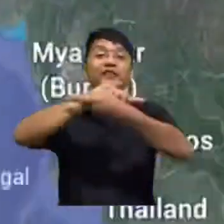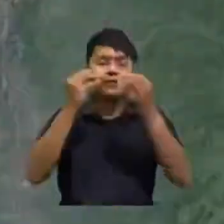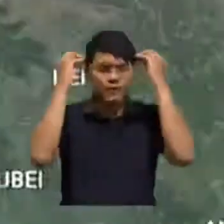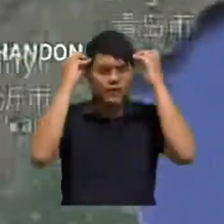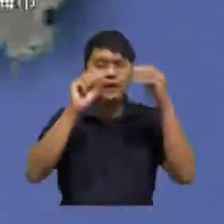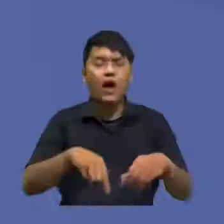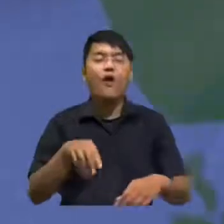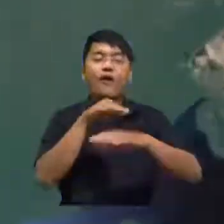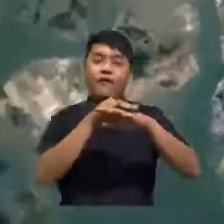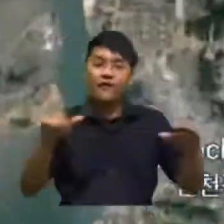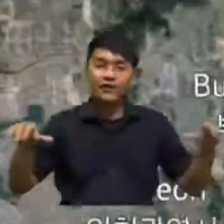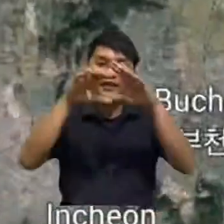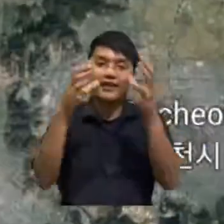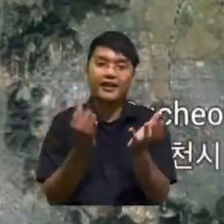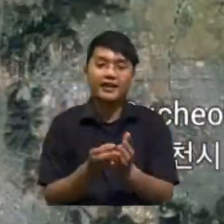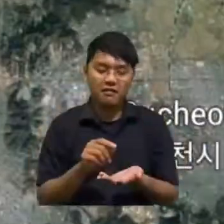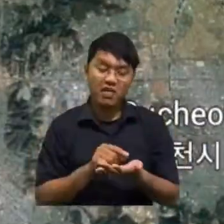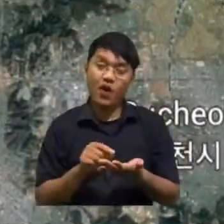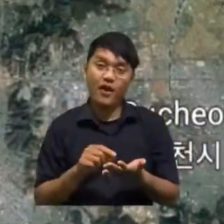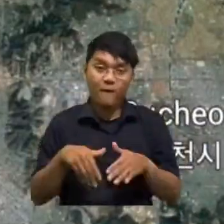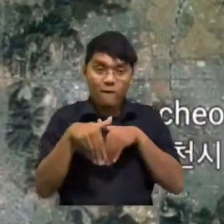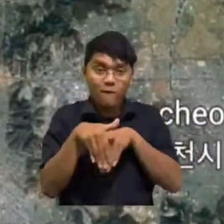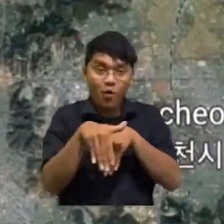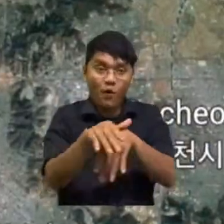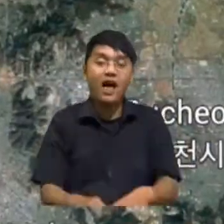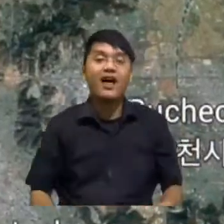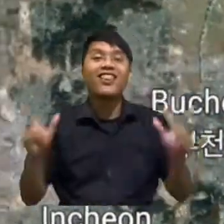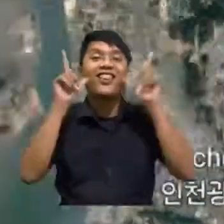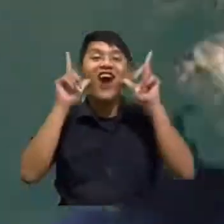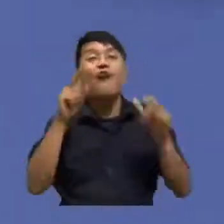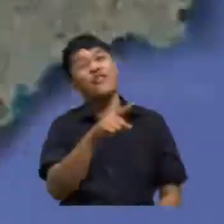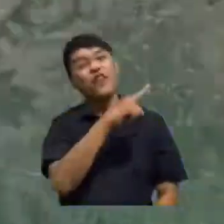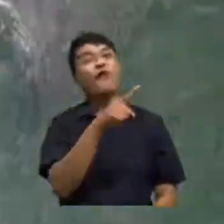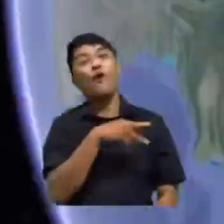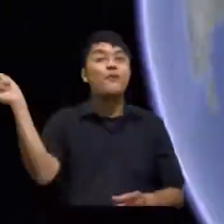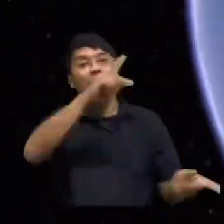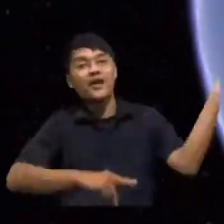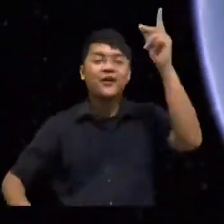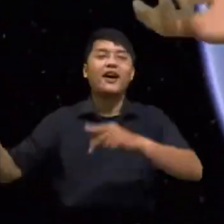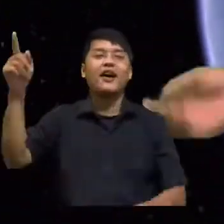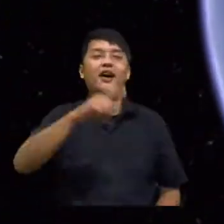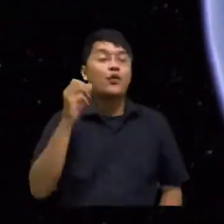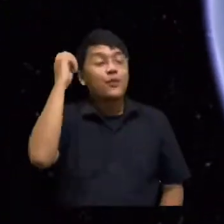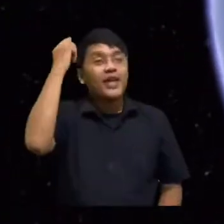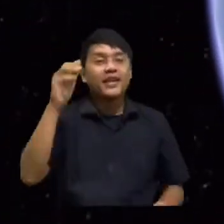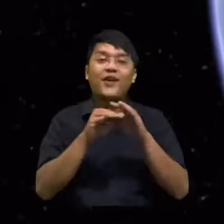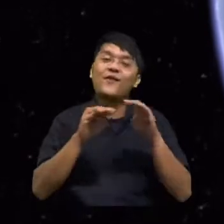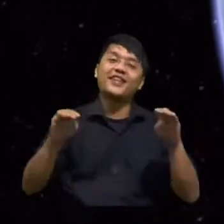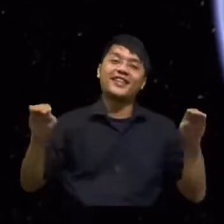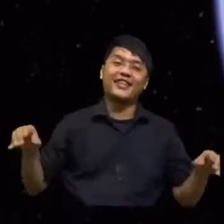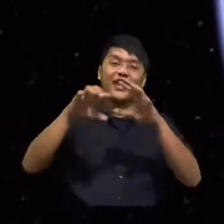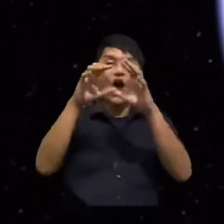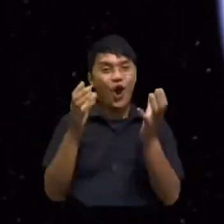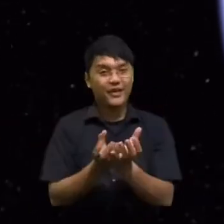about the flat earth theory followers and love them for the people who believe the flat earth theory.